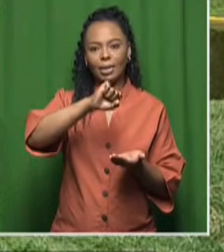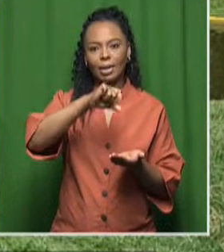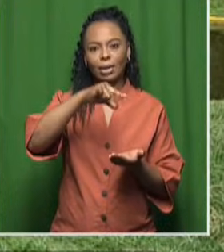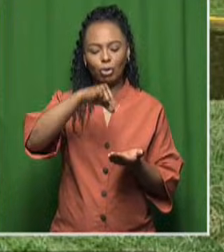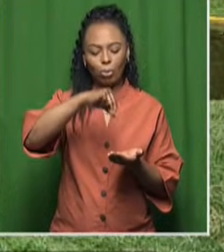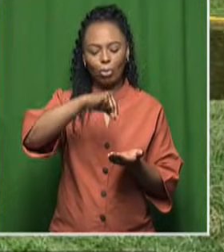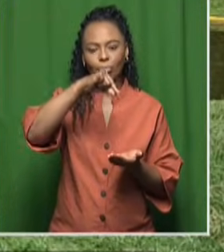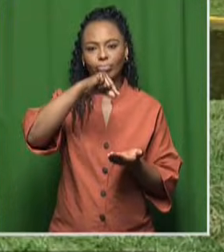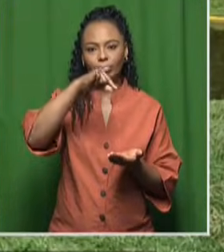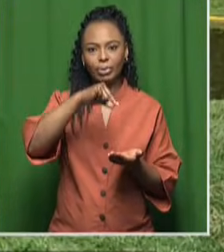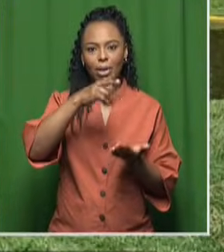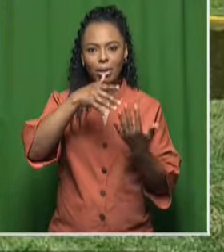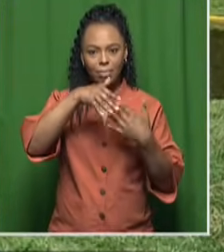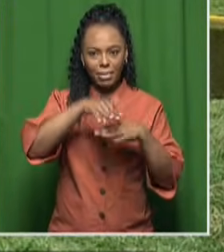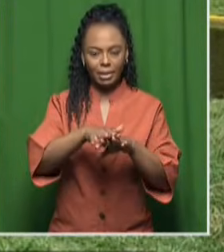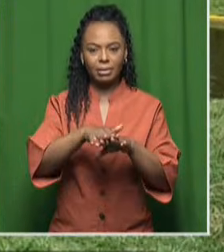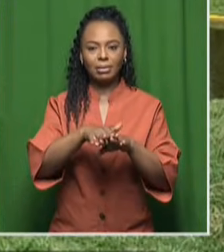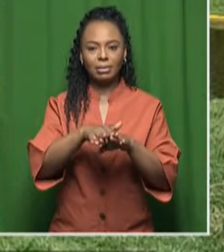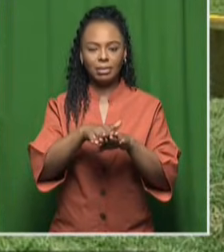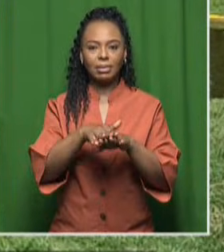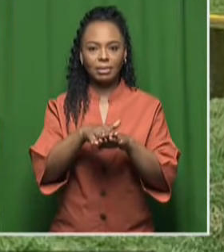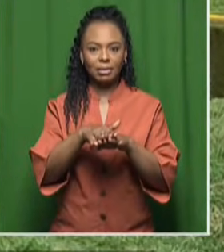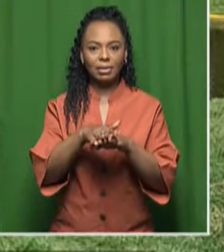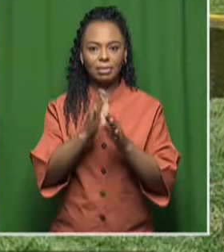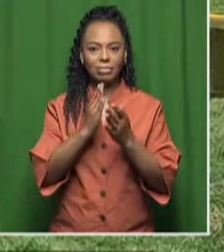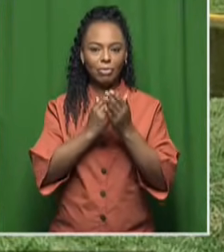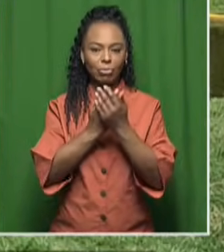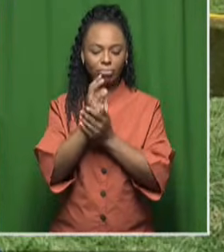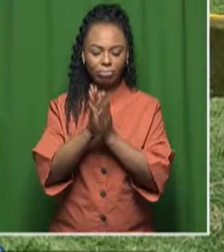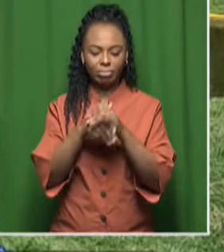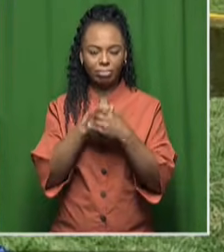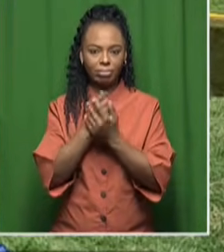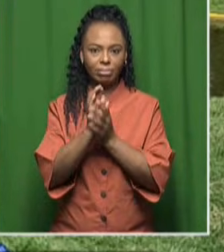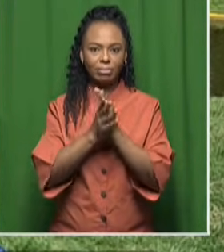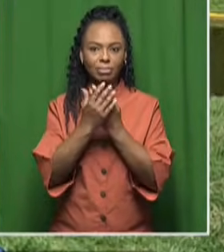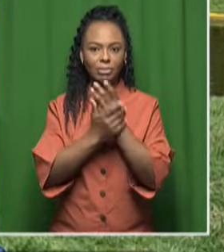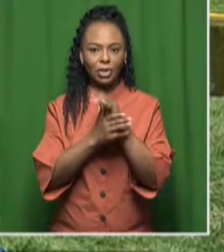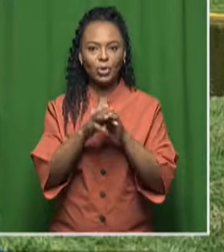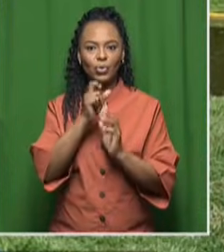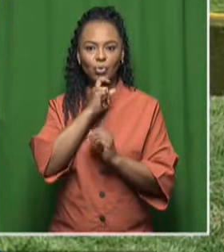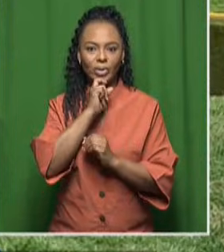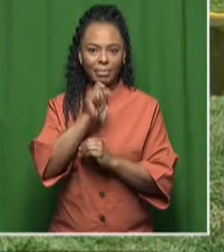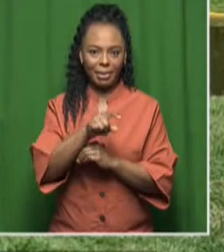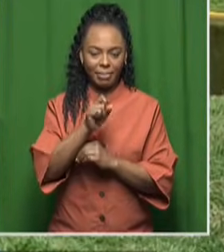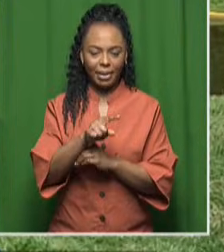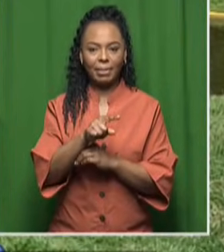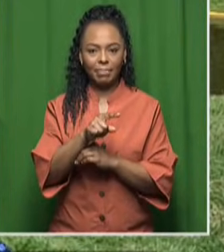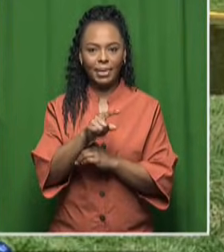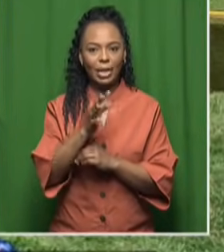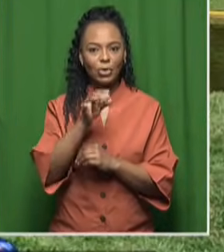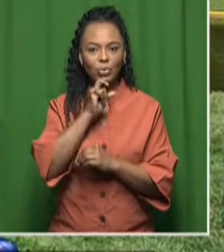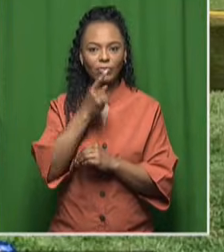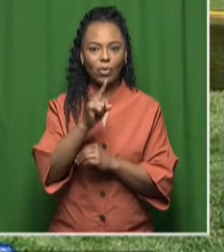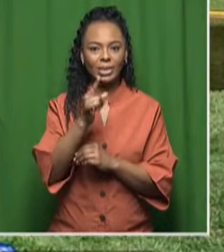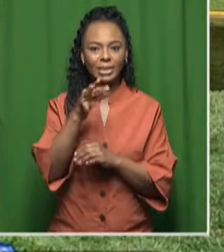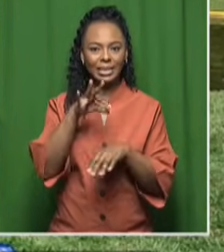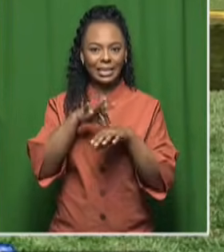and ingest, or I rub directly to my skin. So I think it's been 3 weeks that he gave me the first